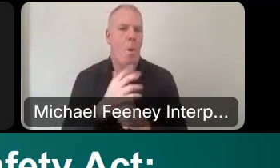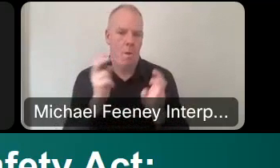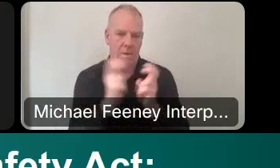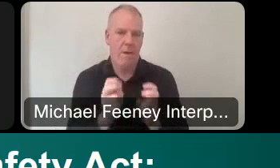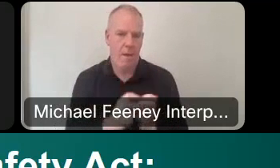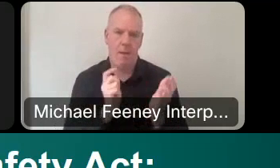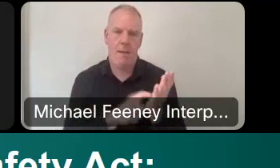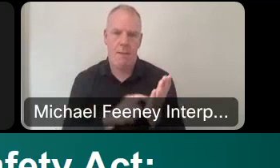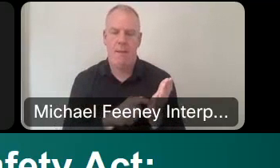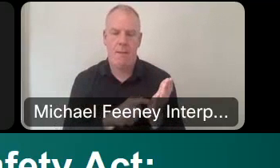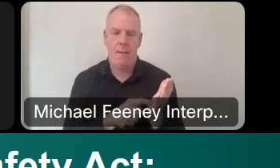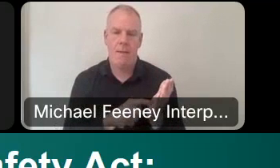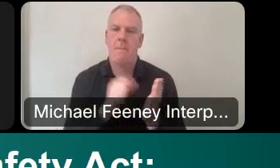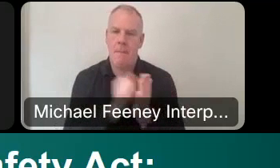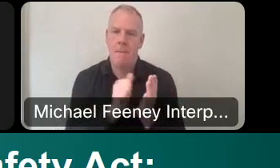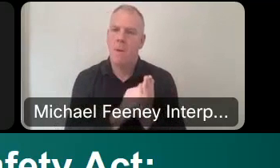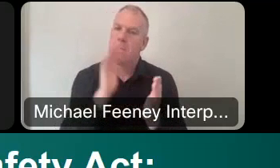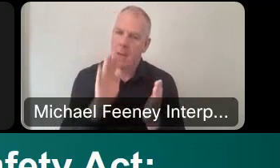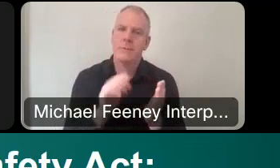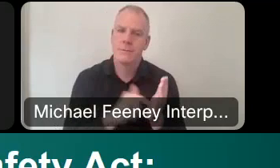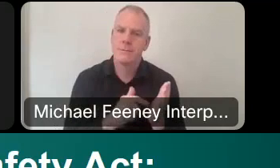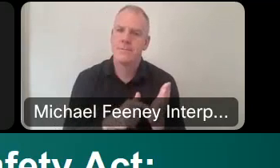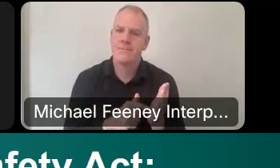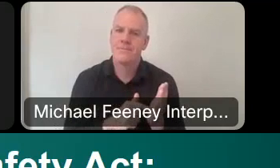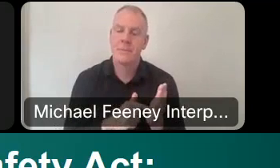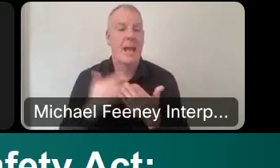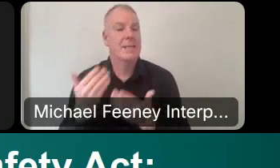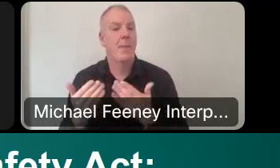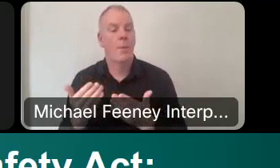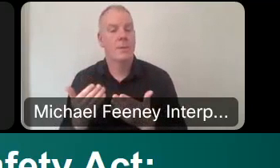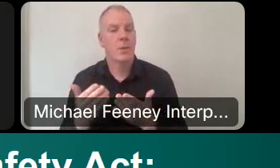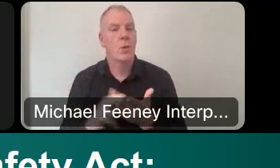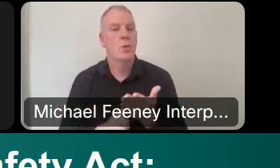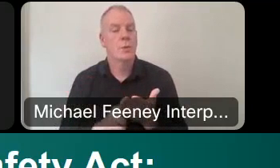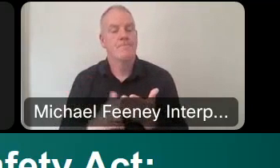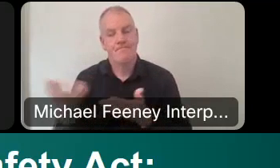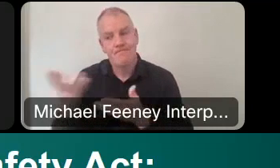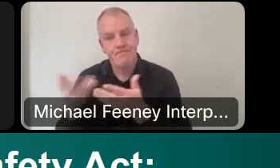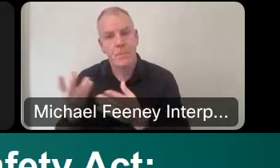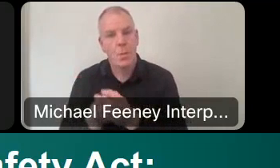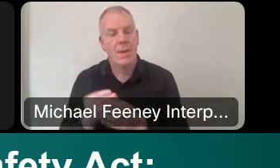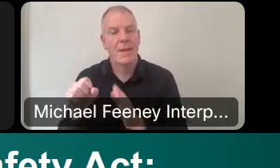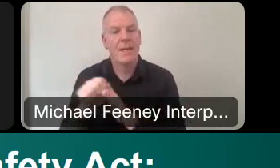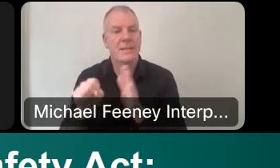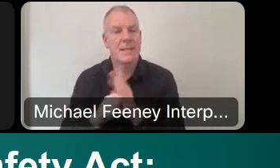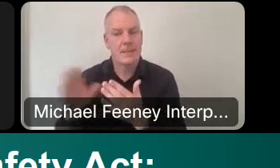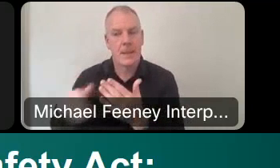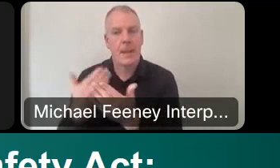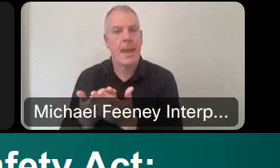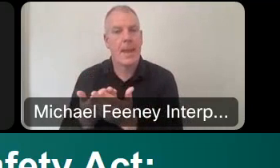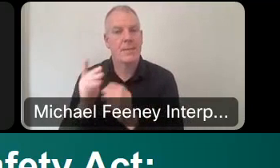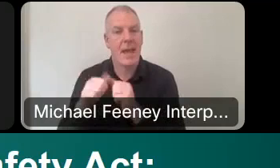on file in the organisation. So we're currently liaising with the State Claims Agency and